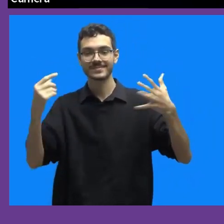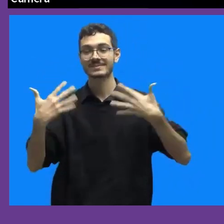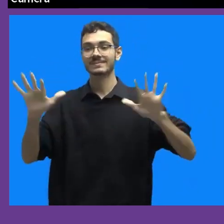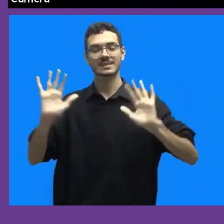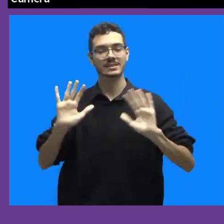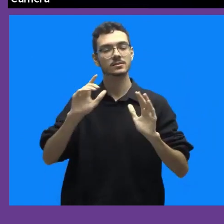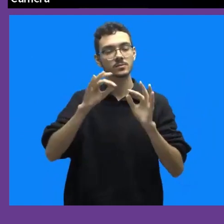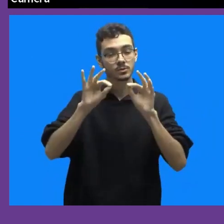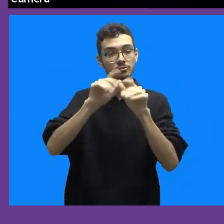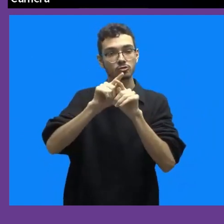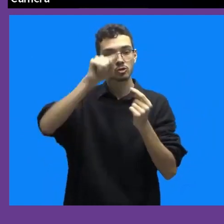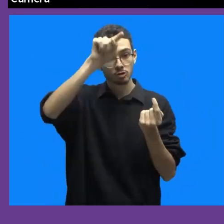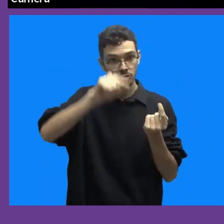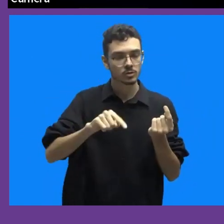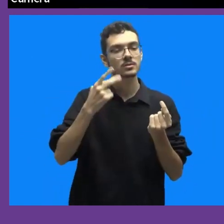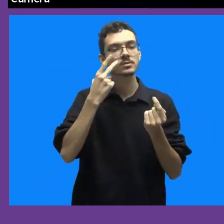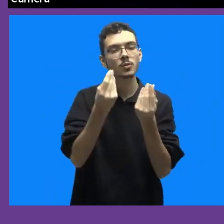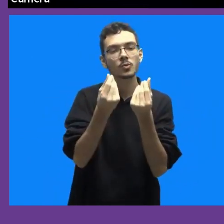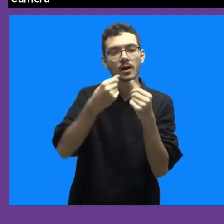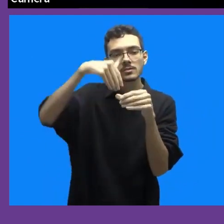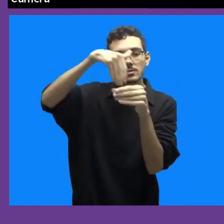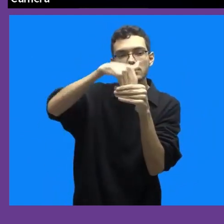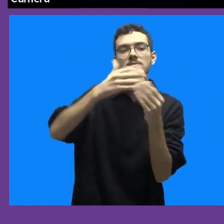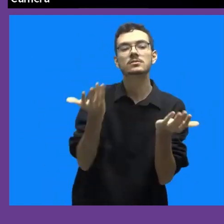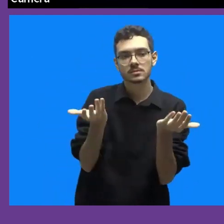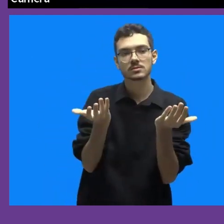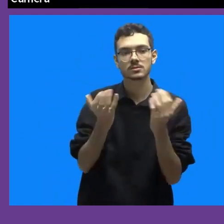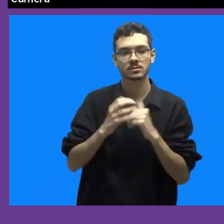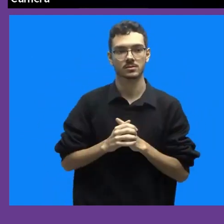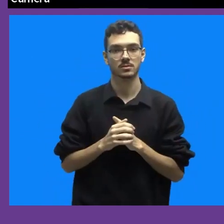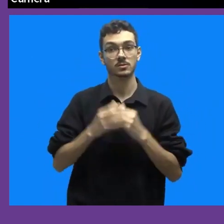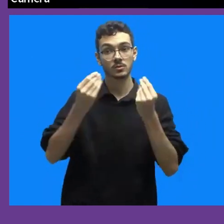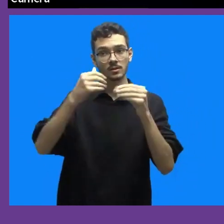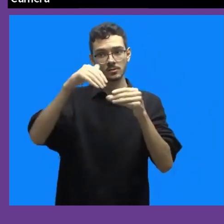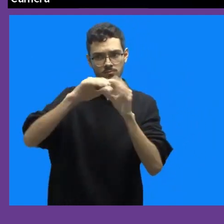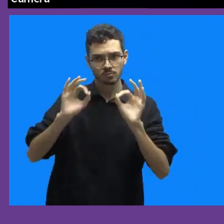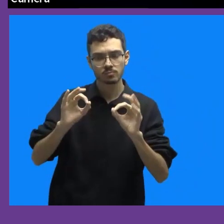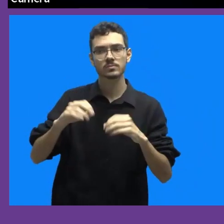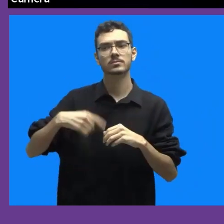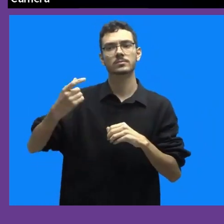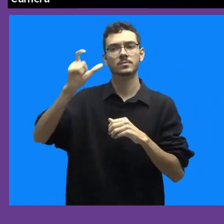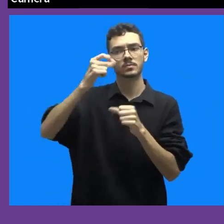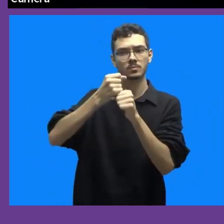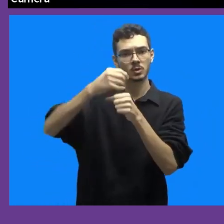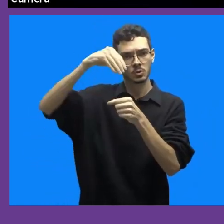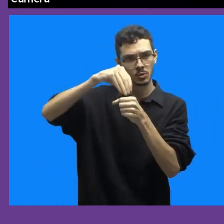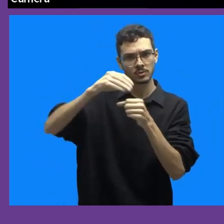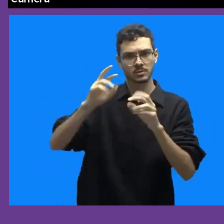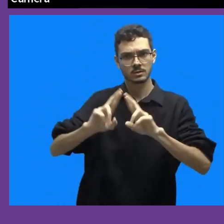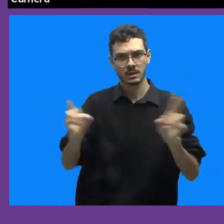least, we have begun building today. Each of you here represents a step toward that